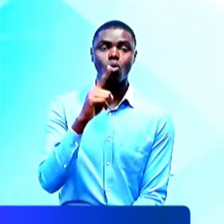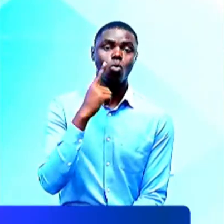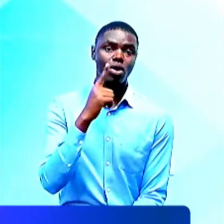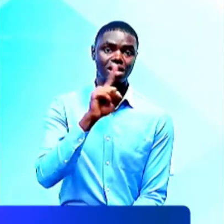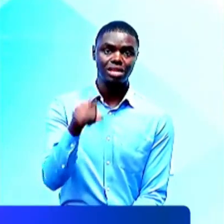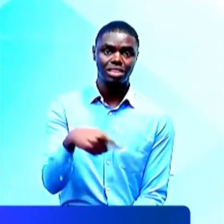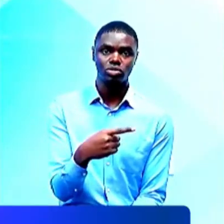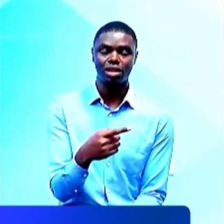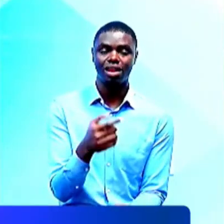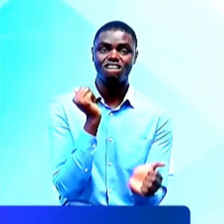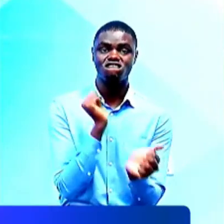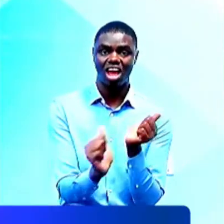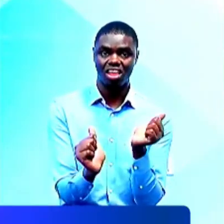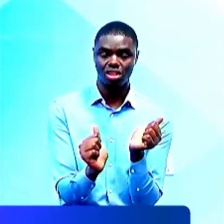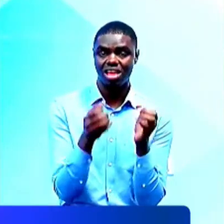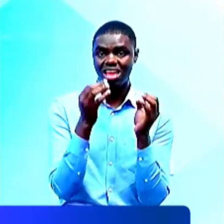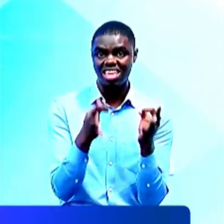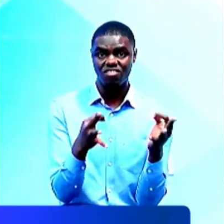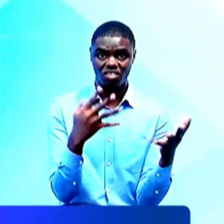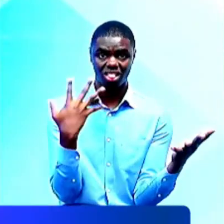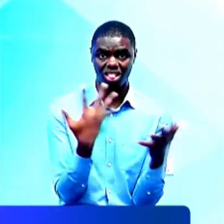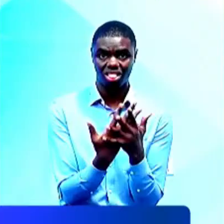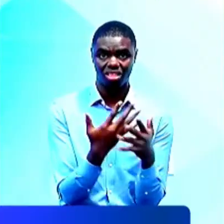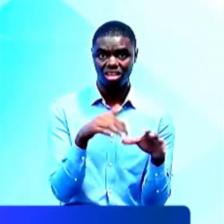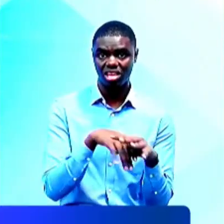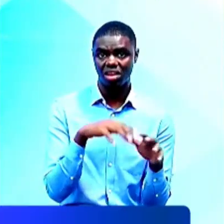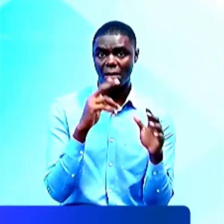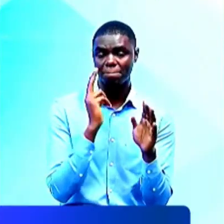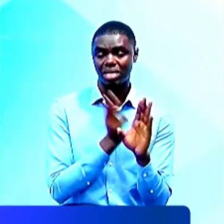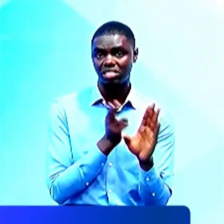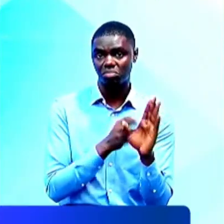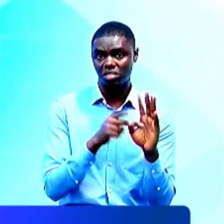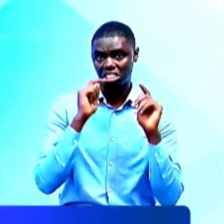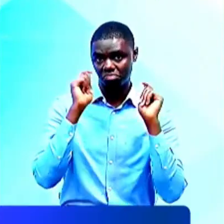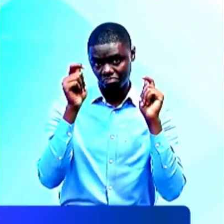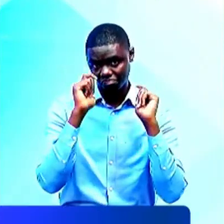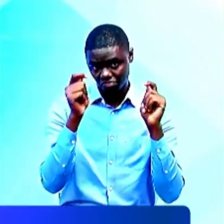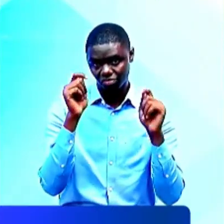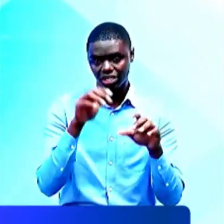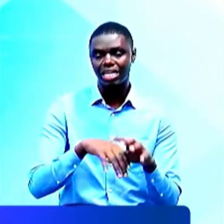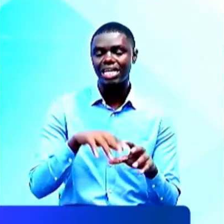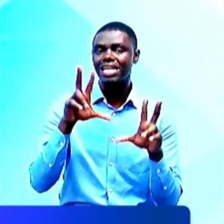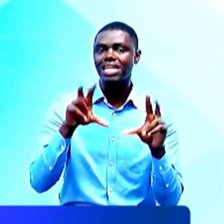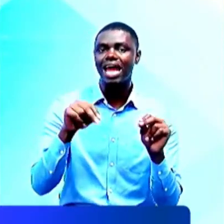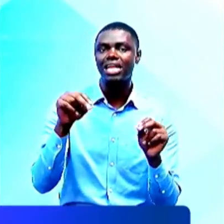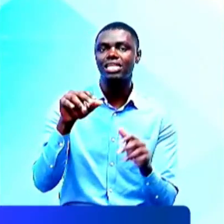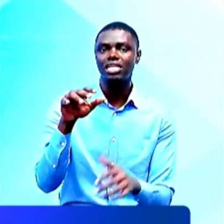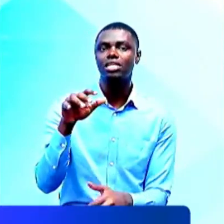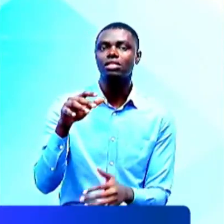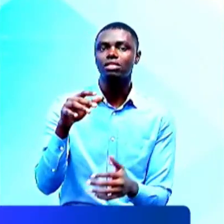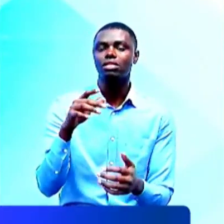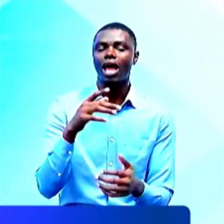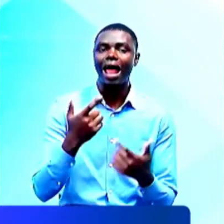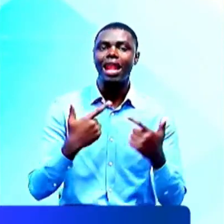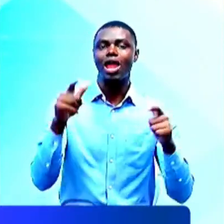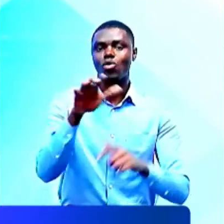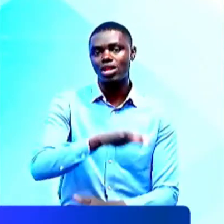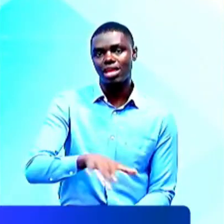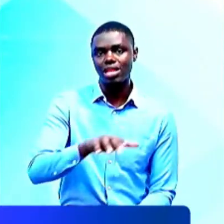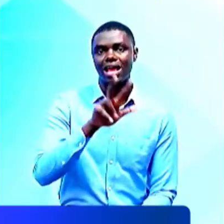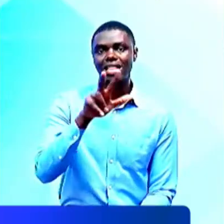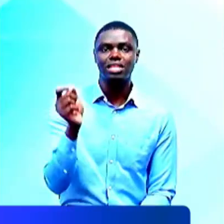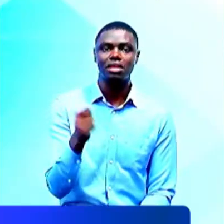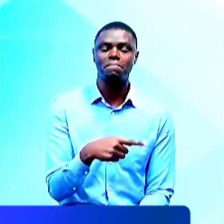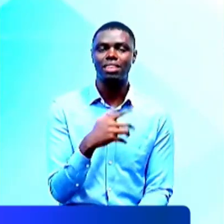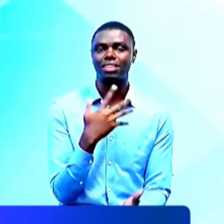100,000 fine if found guilty of participating in demonstrations in non-designated areas. A 3 months